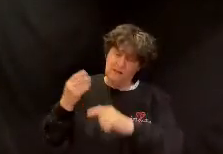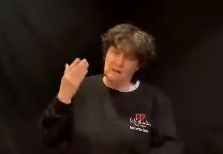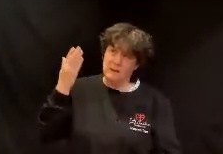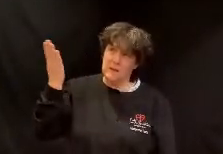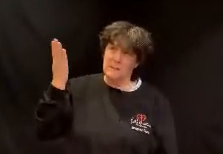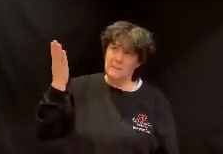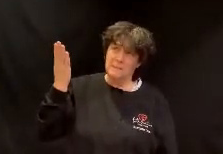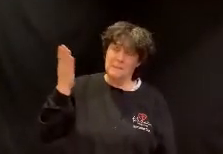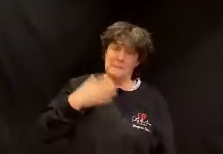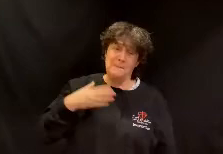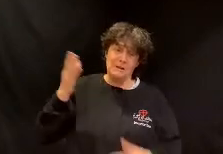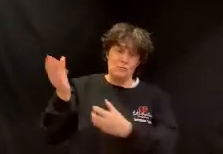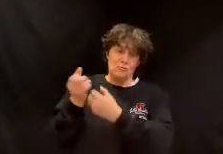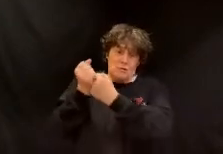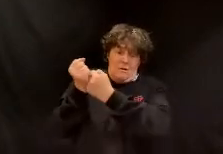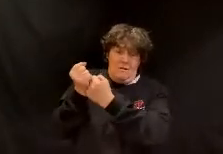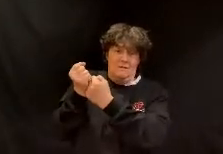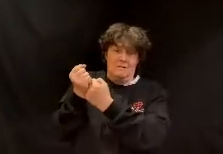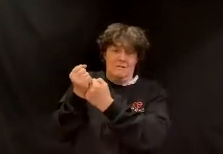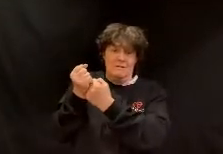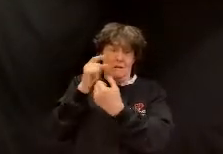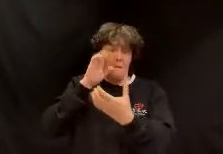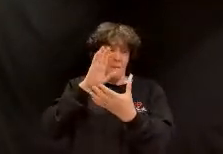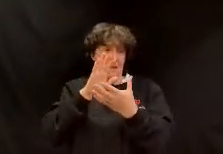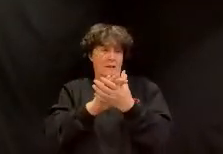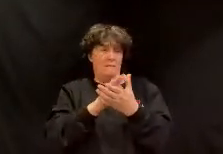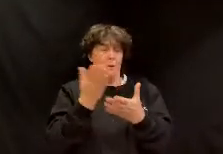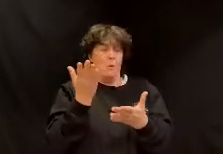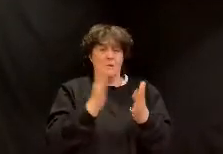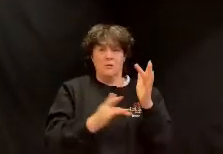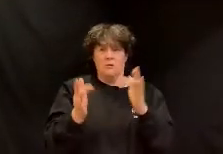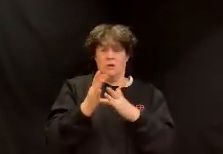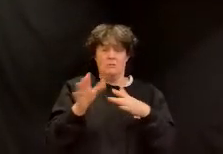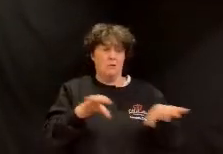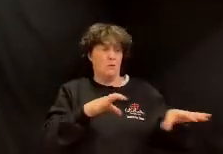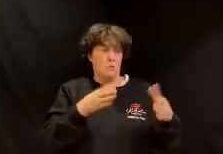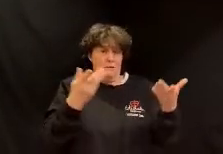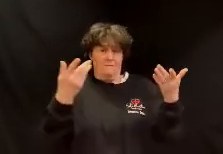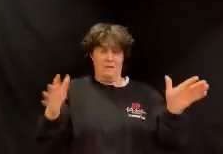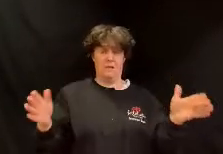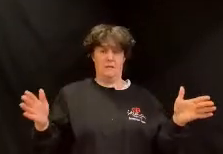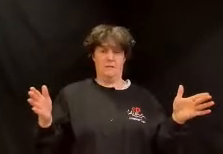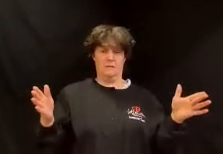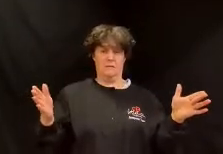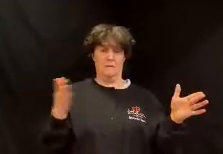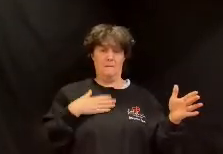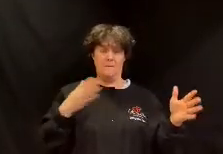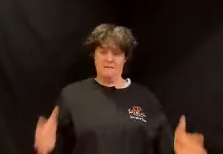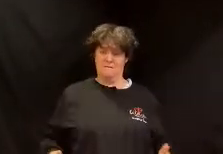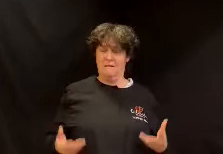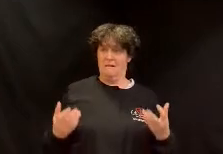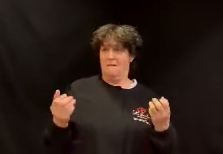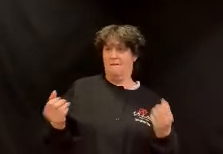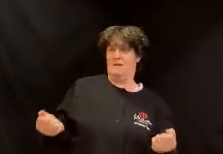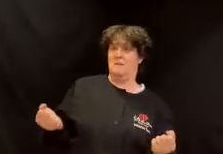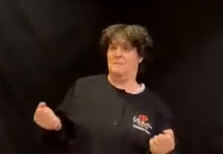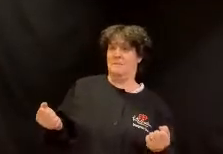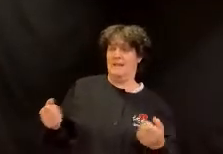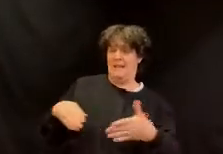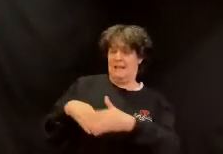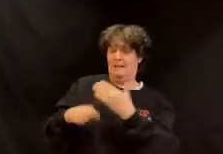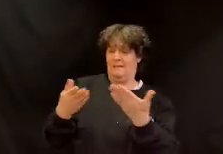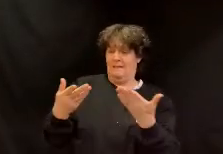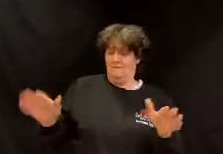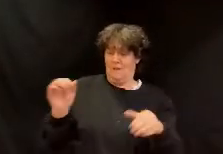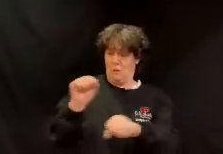Him, right? Believing in what Jesus has done for us. Just placing my confidence in that finished work and